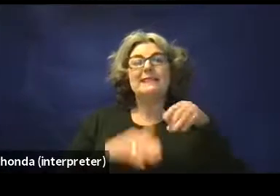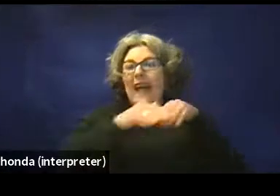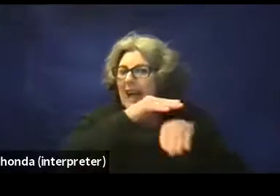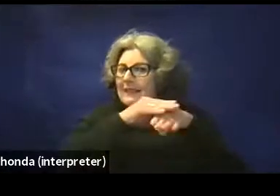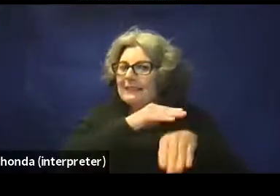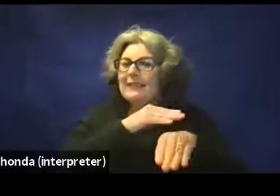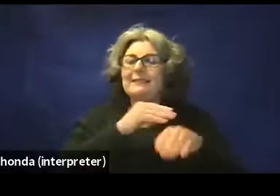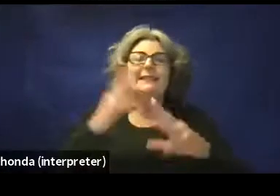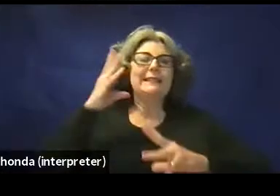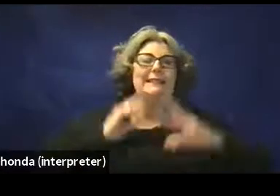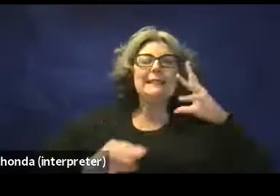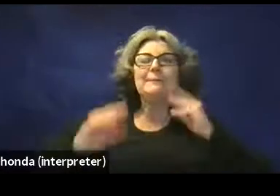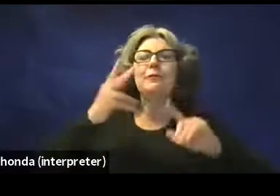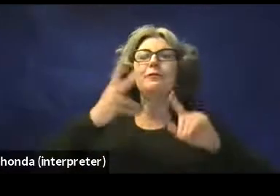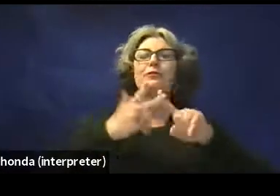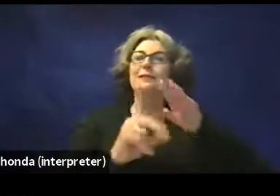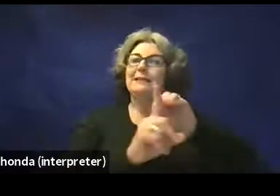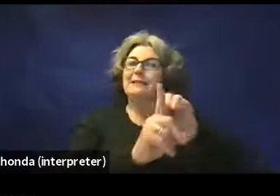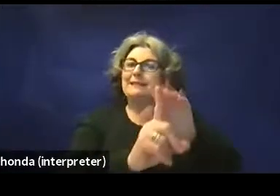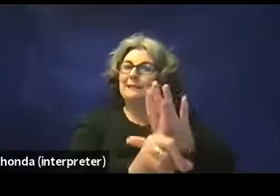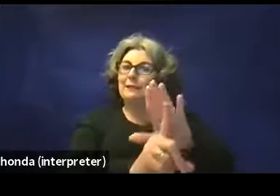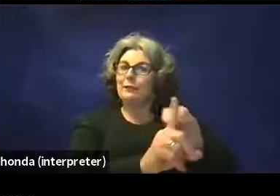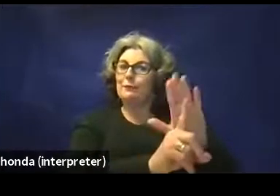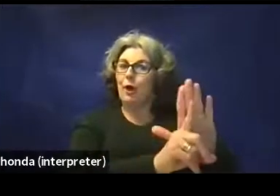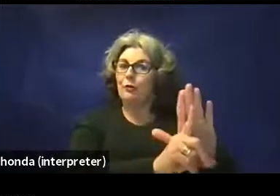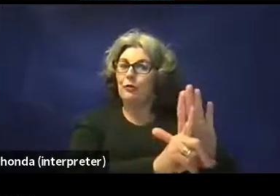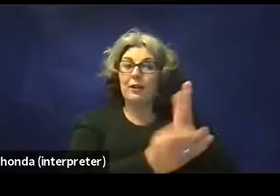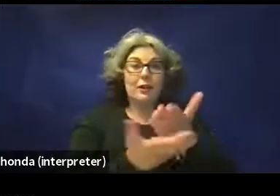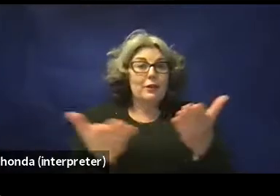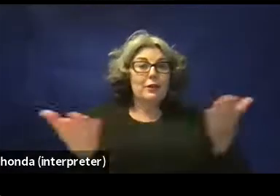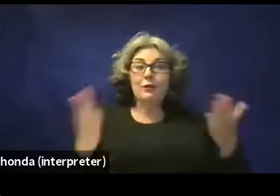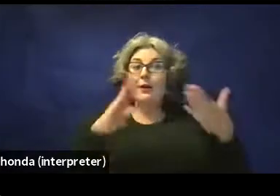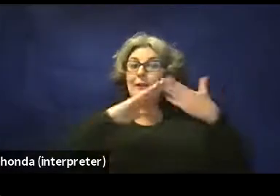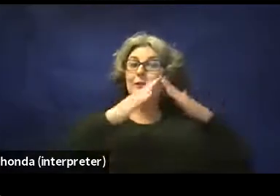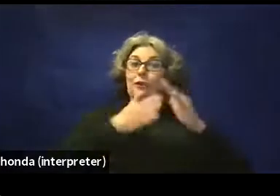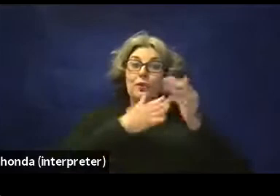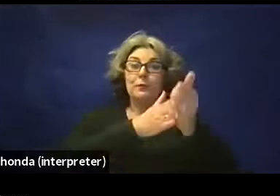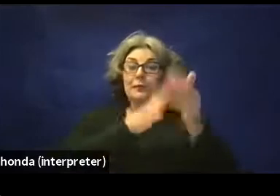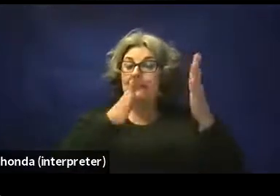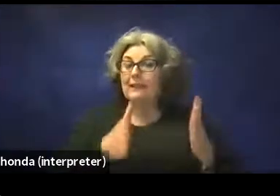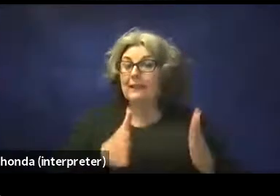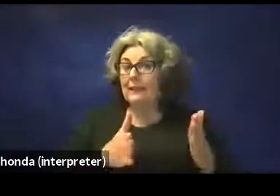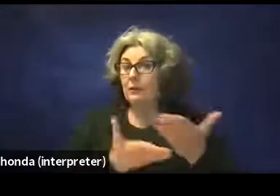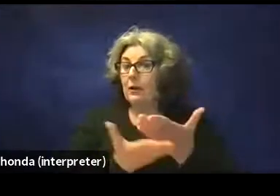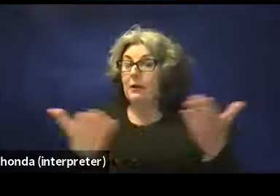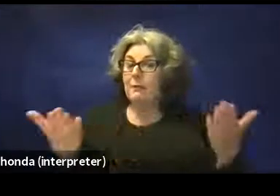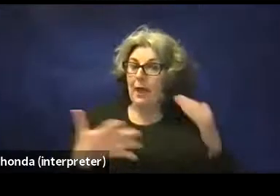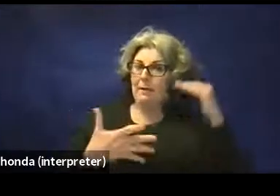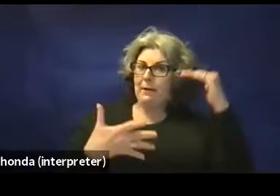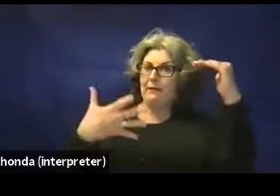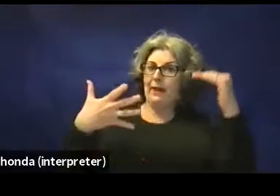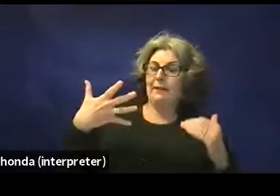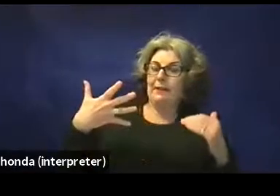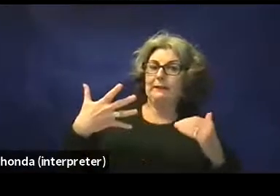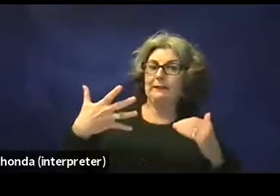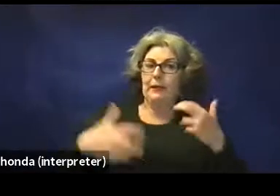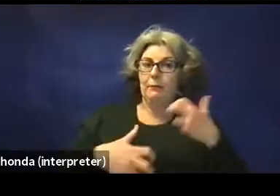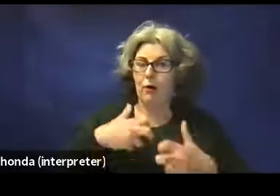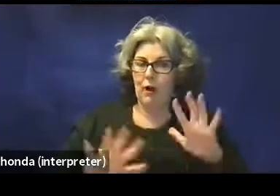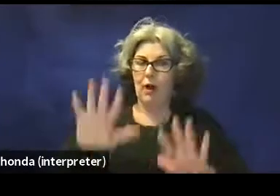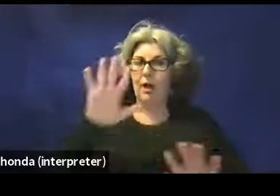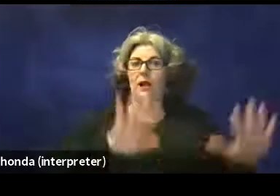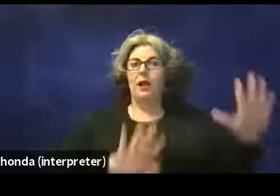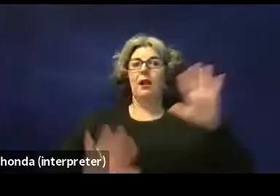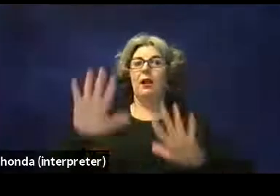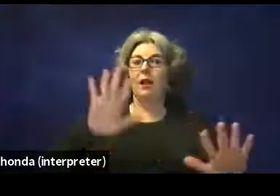it's experiences, it's exposure. And even you as a community leader may have those, hiccups in your program and you